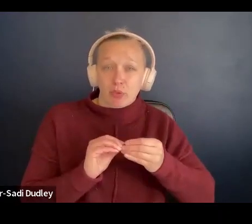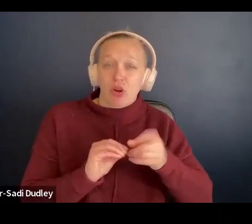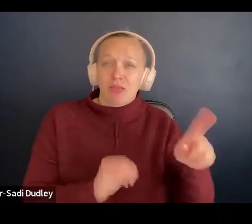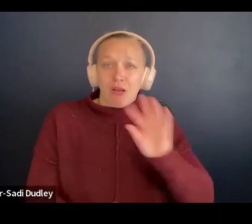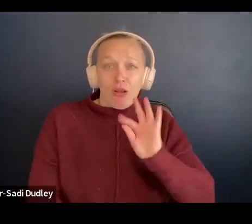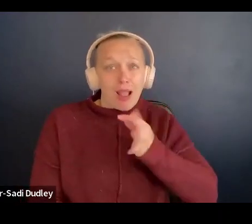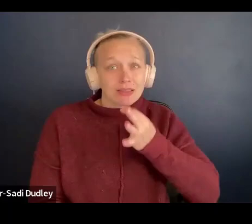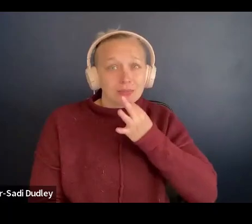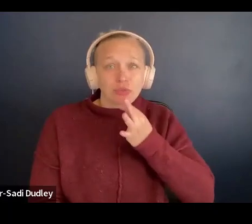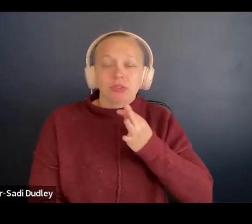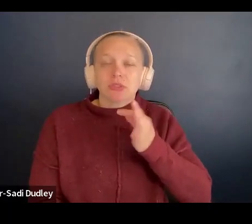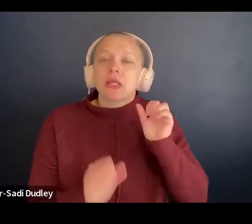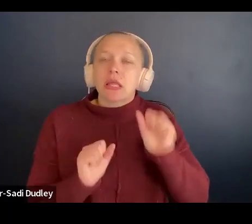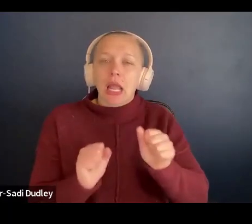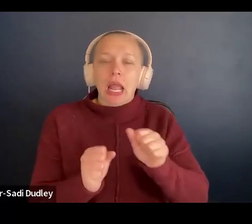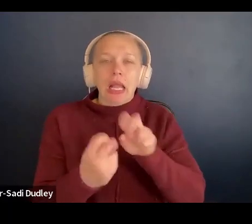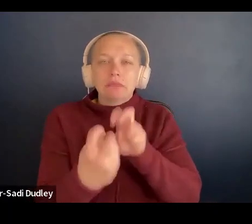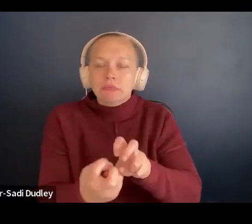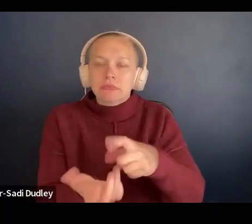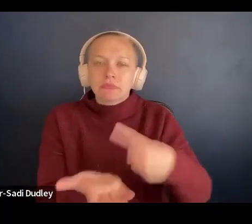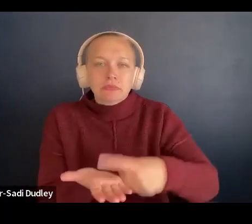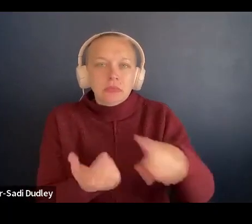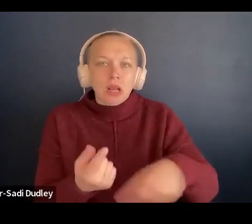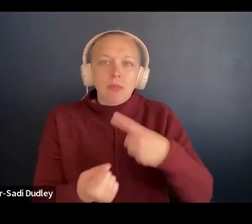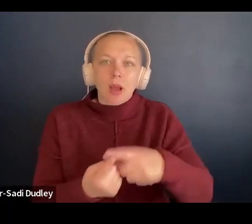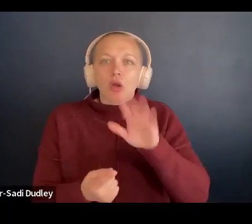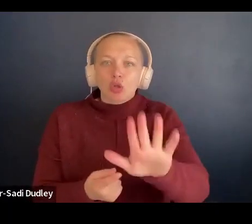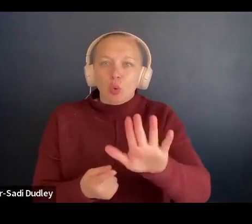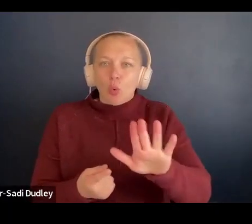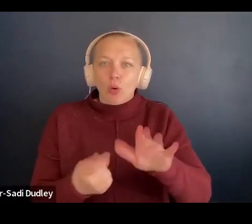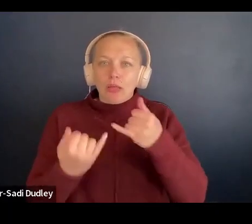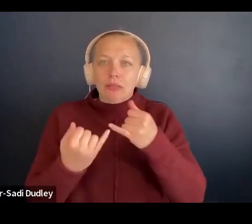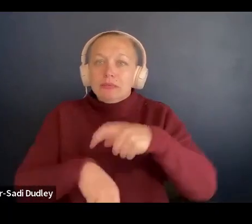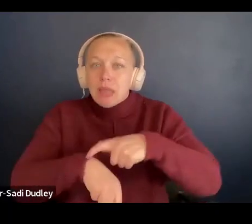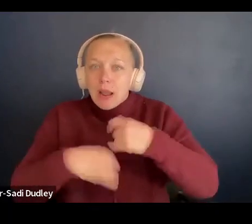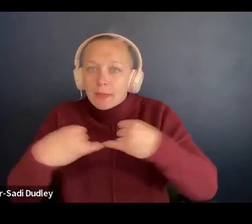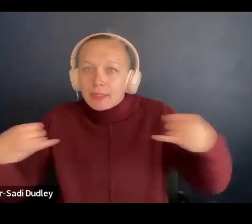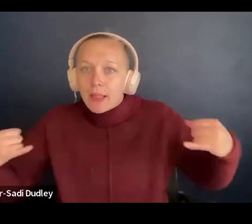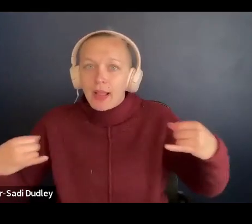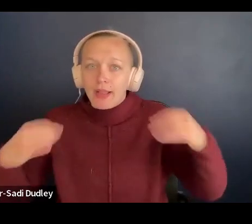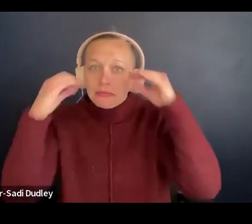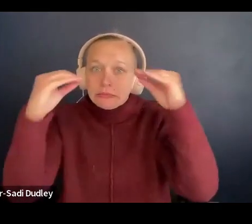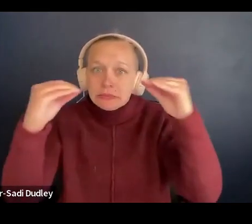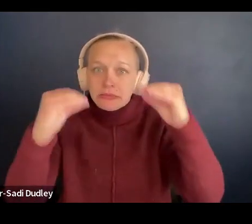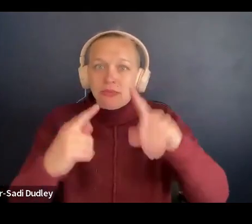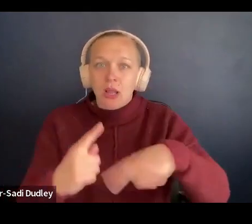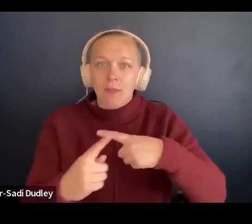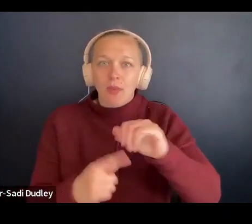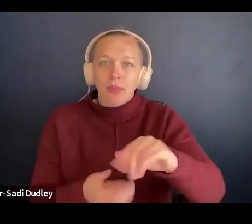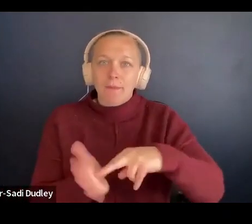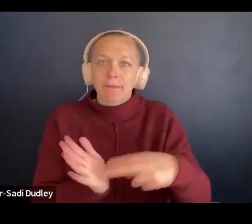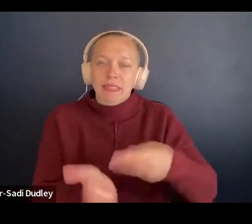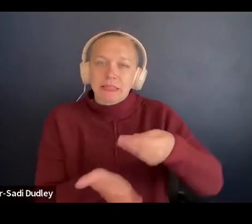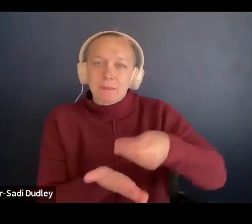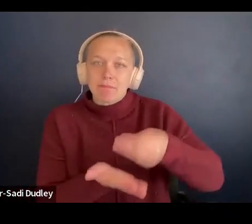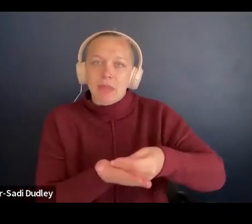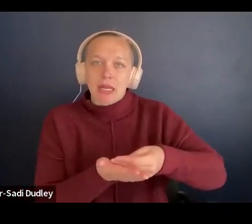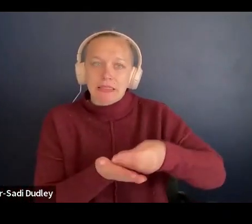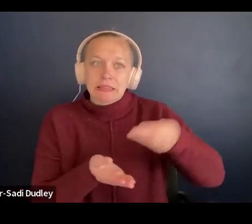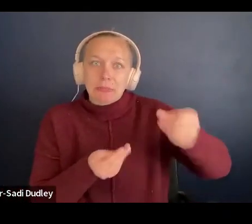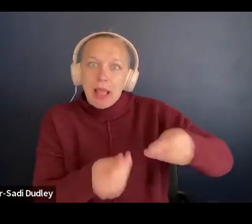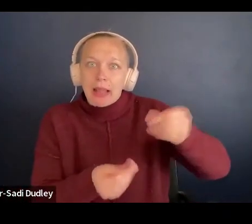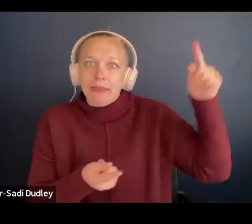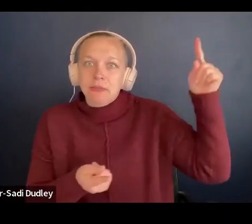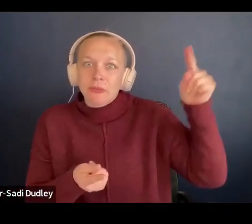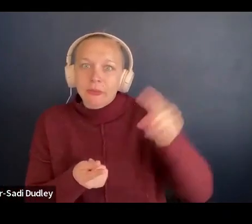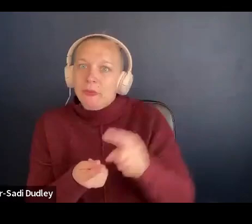like. But just know, investing money in your funeral is not is not a part of